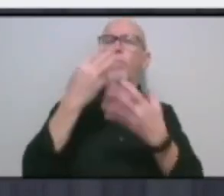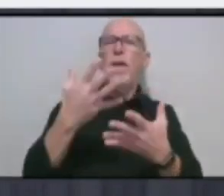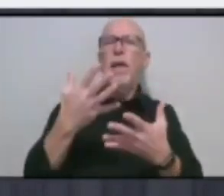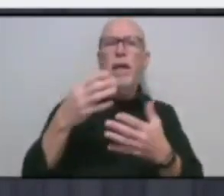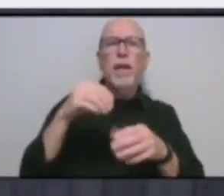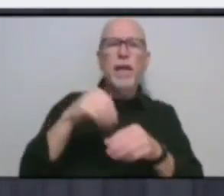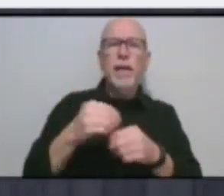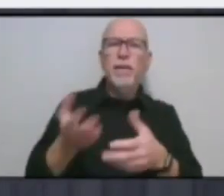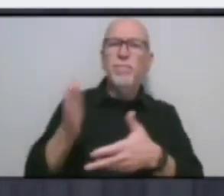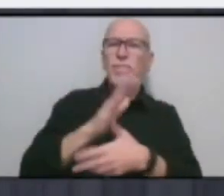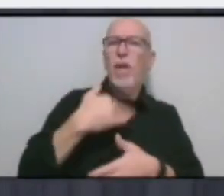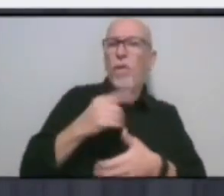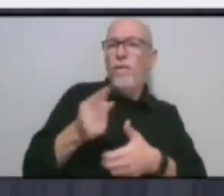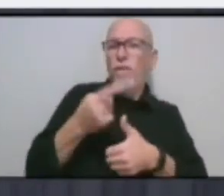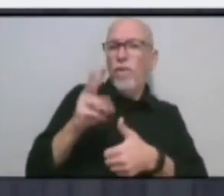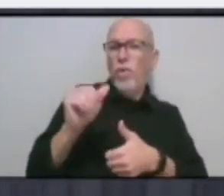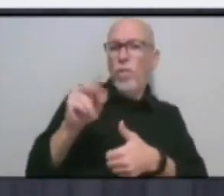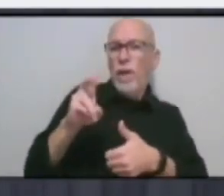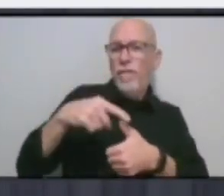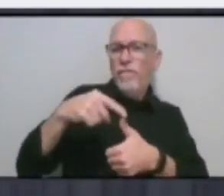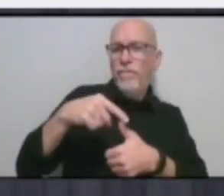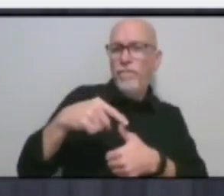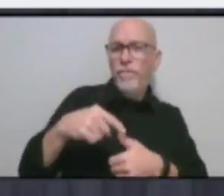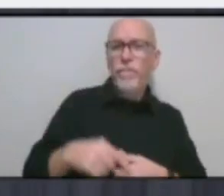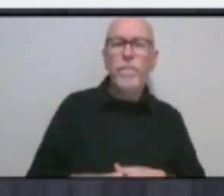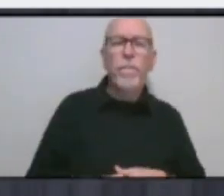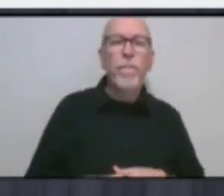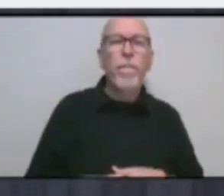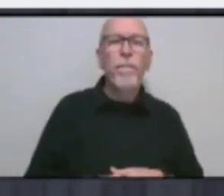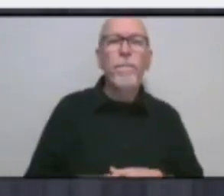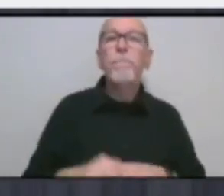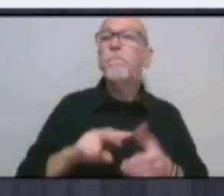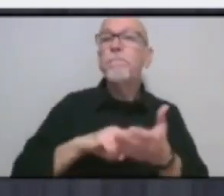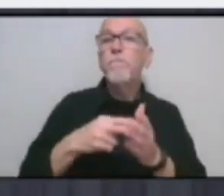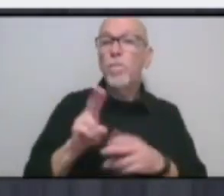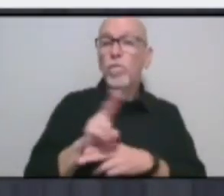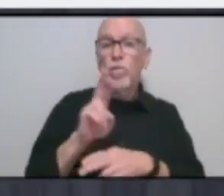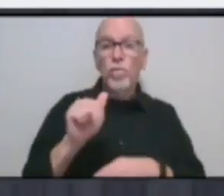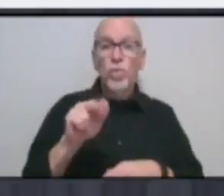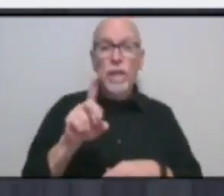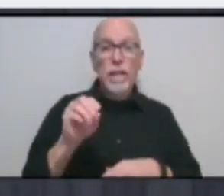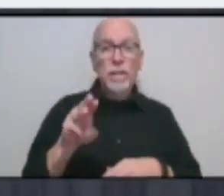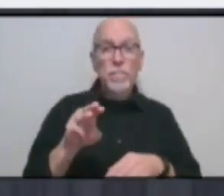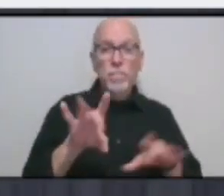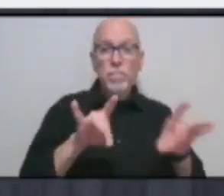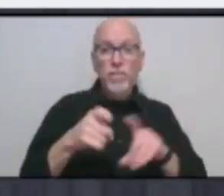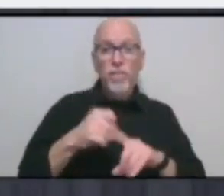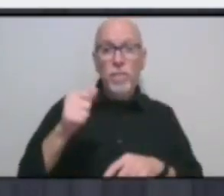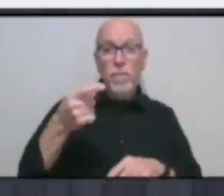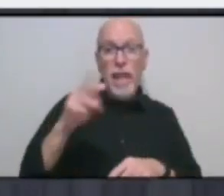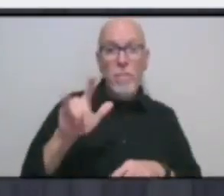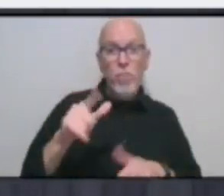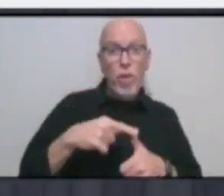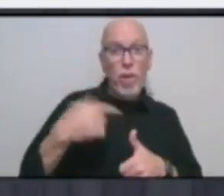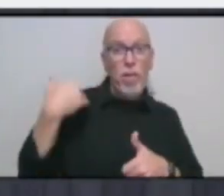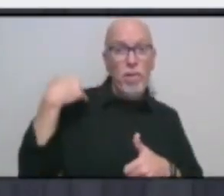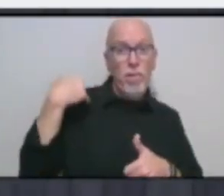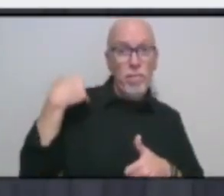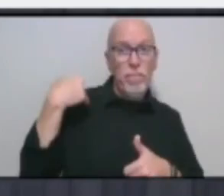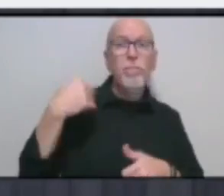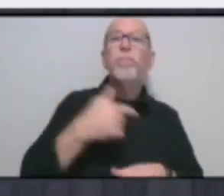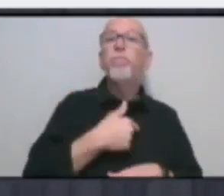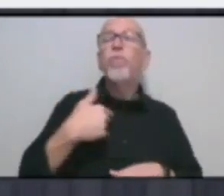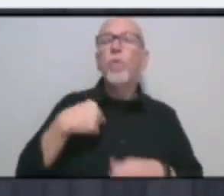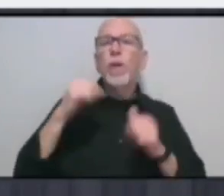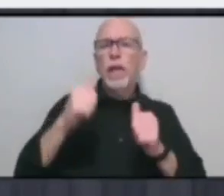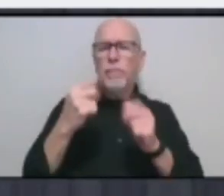of our Indiana prevalence study. Specifically, using the random sample from April 2020, we were able to